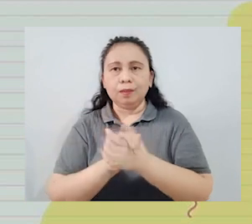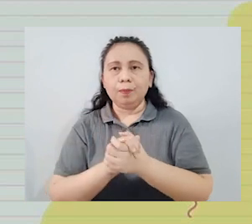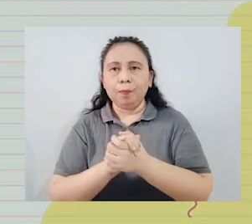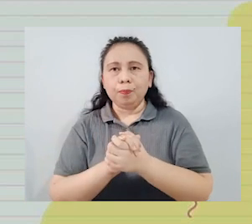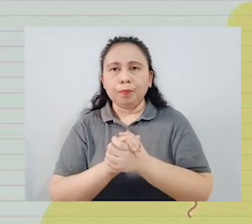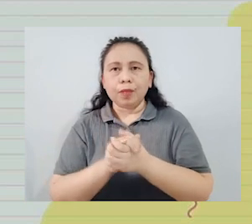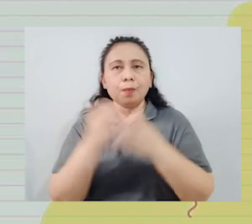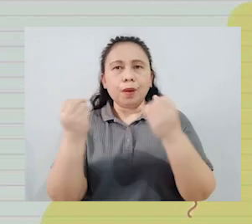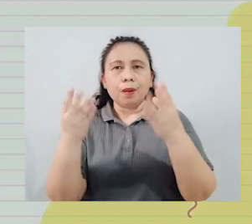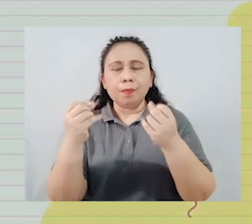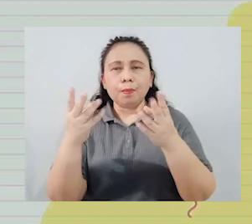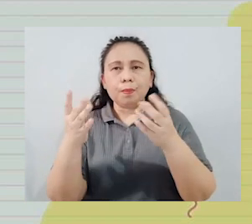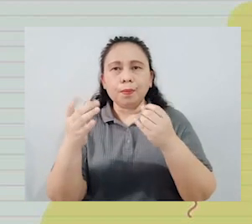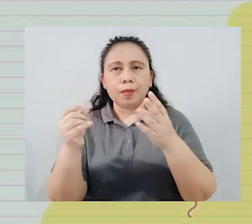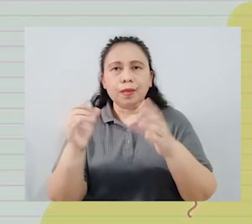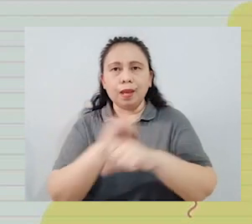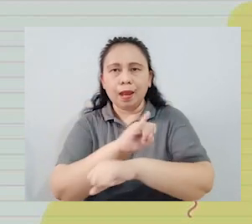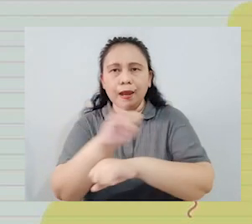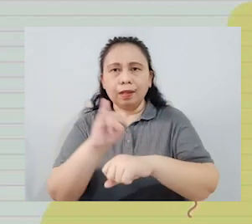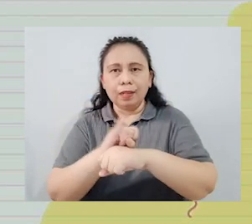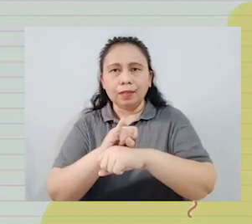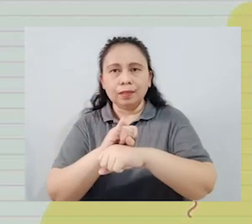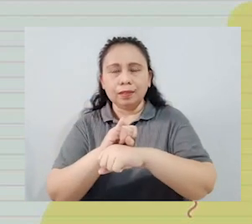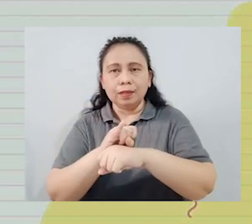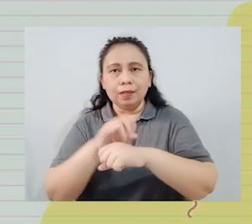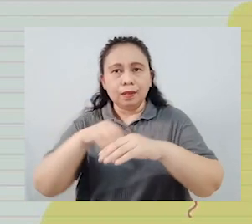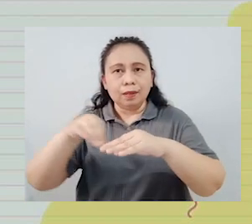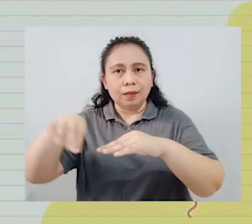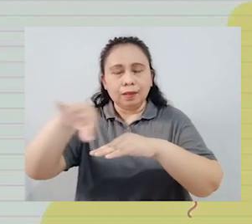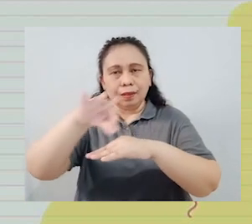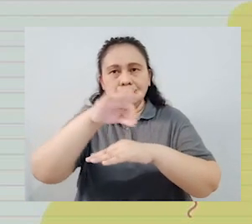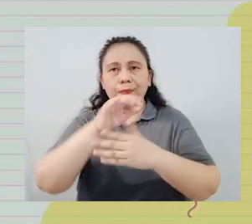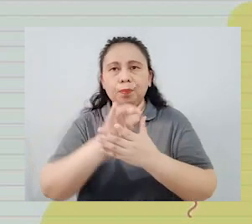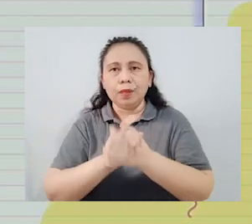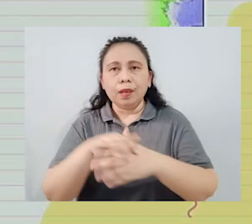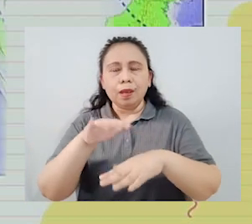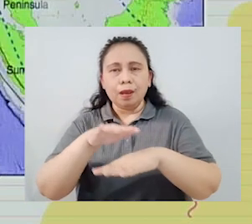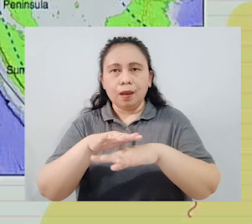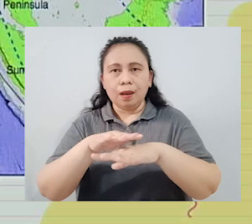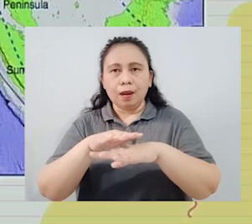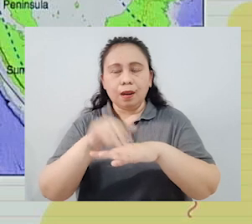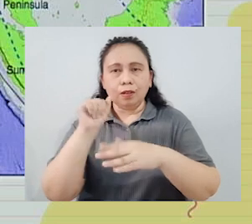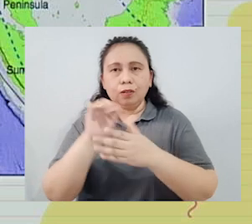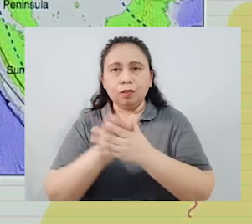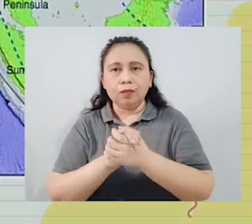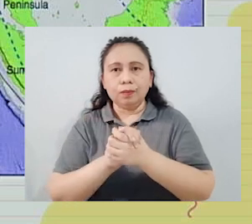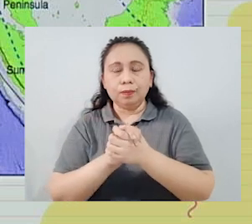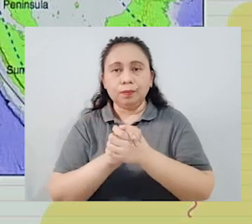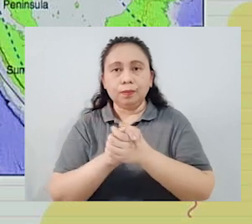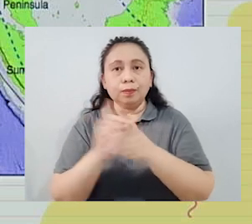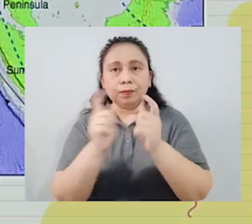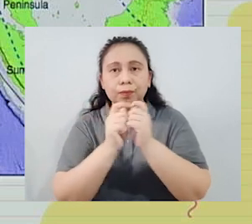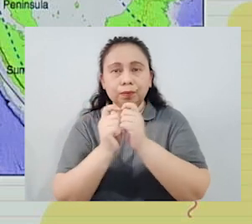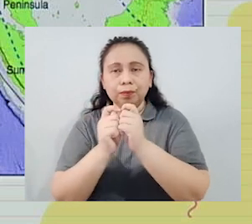Majority of the islands in the Philippine archipelago are considered as a part of the Philippine Mobile